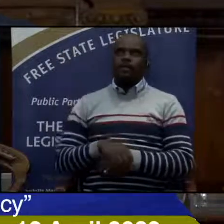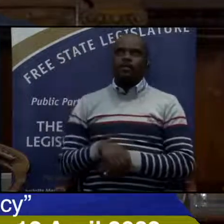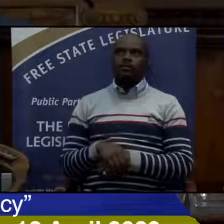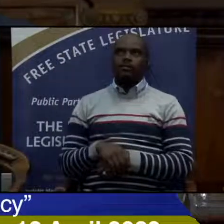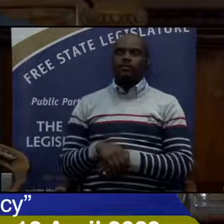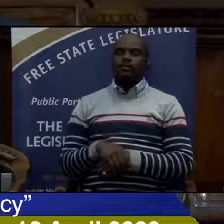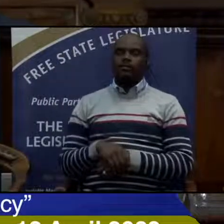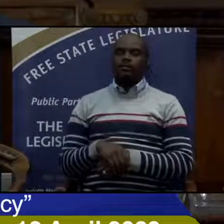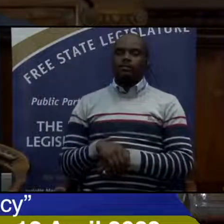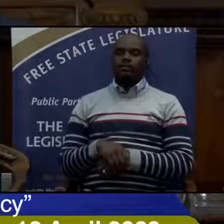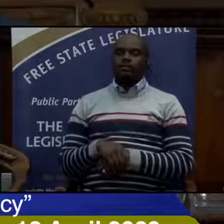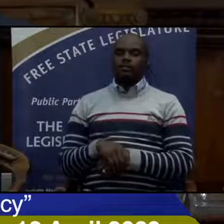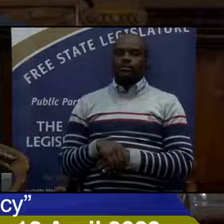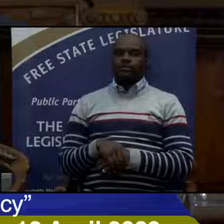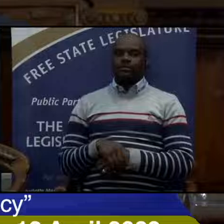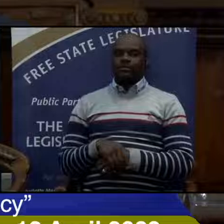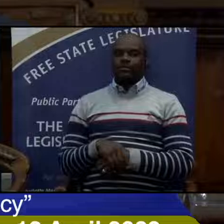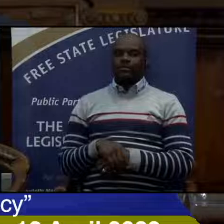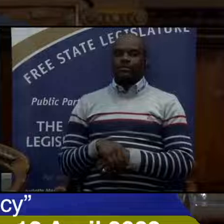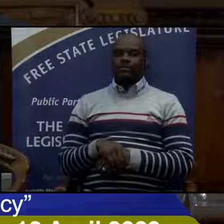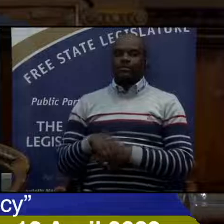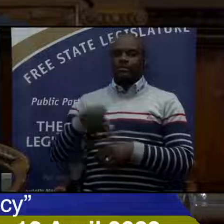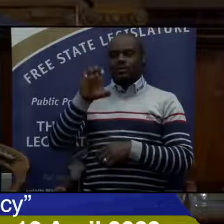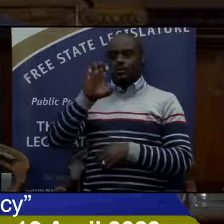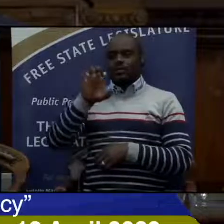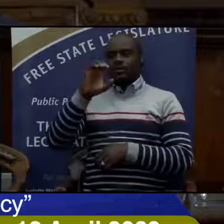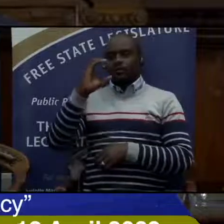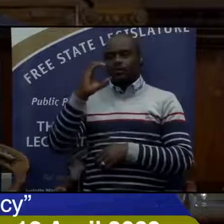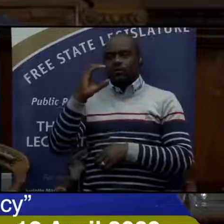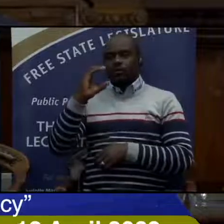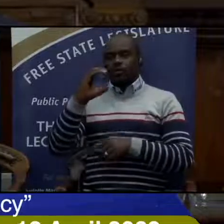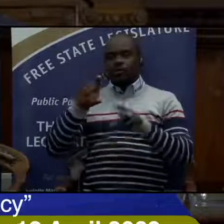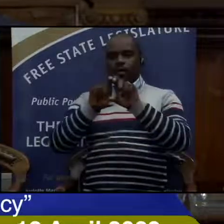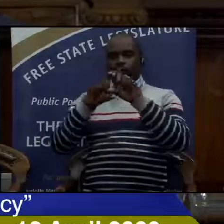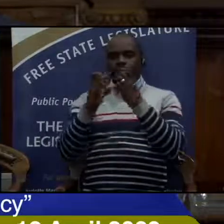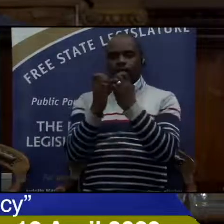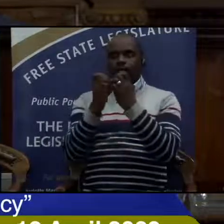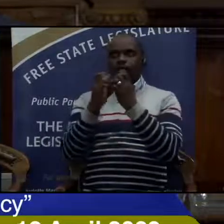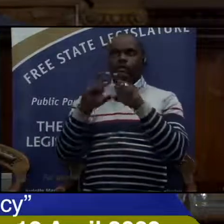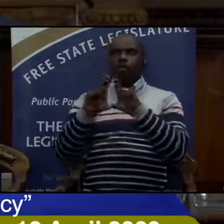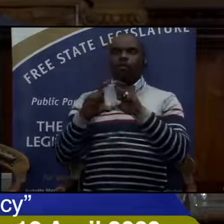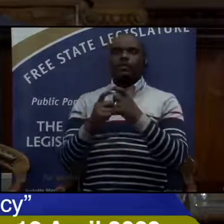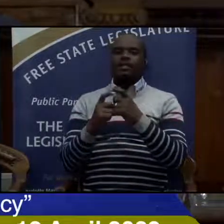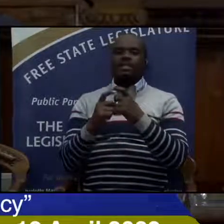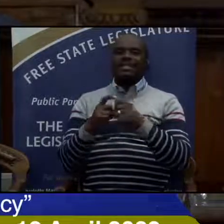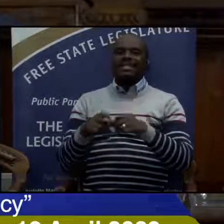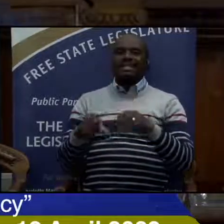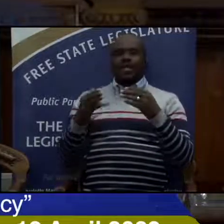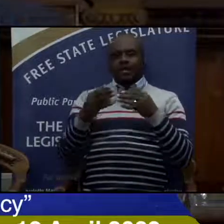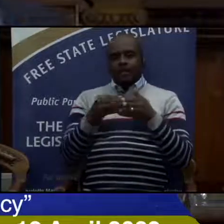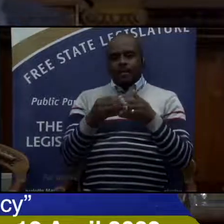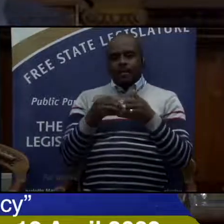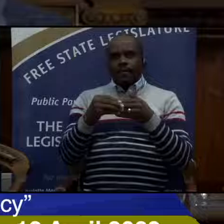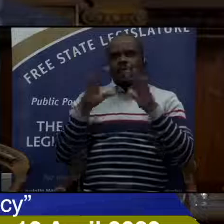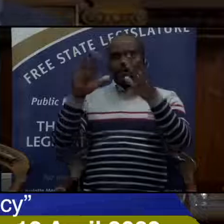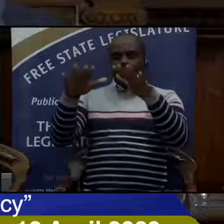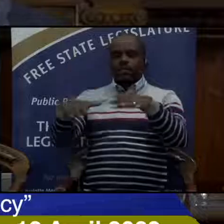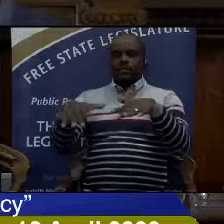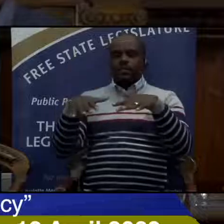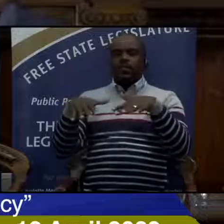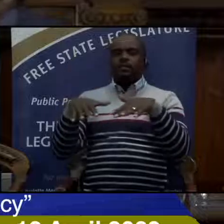go ditho tsa executive go maloko a lekgotla la ketso ya melao,